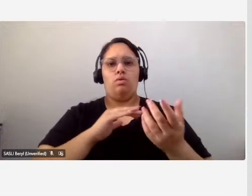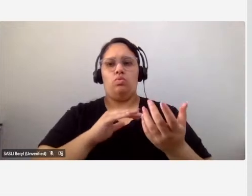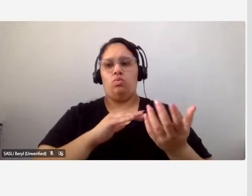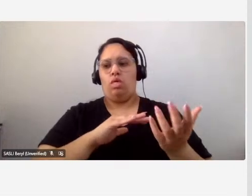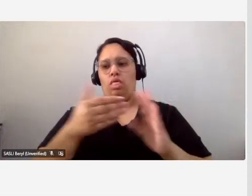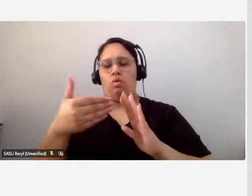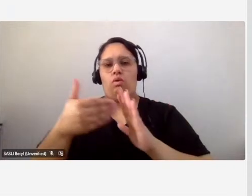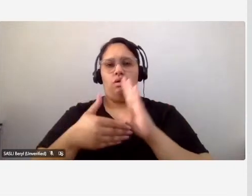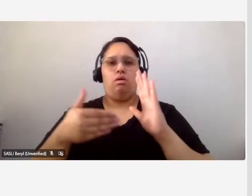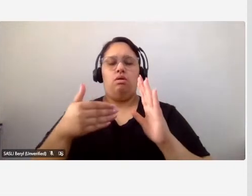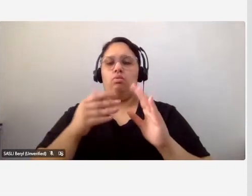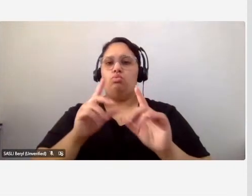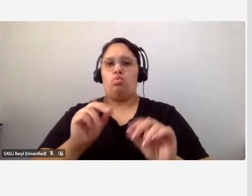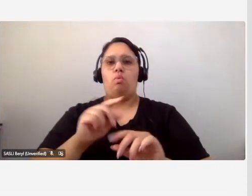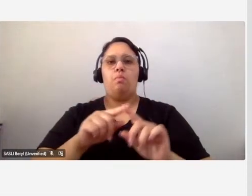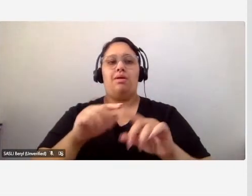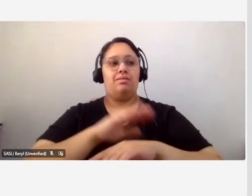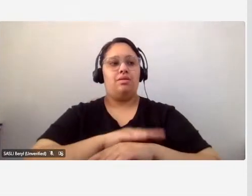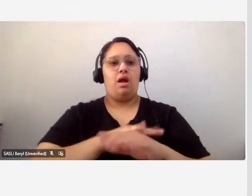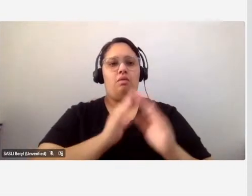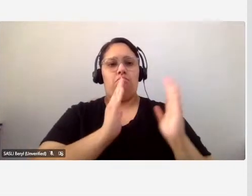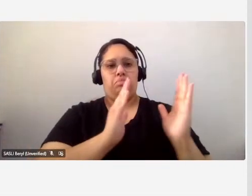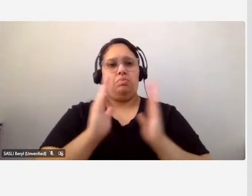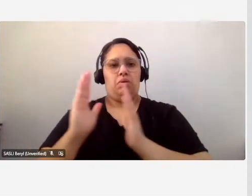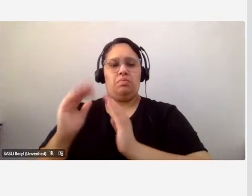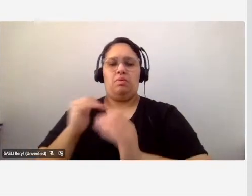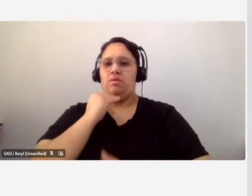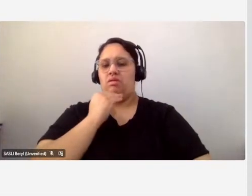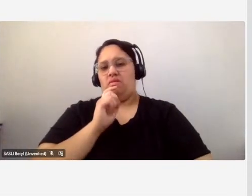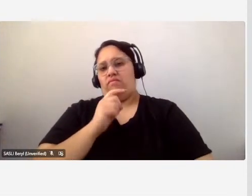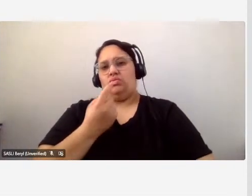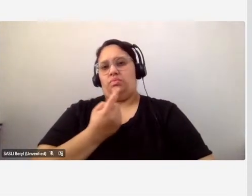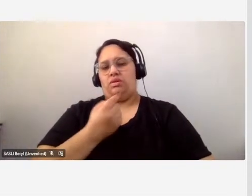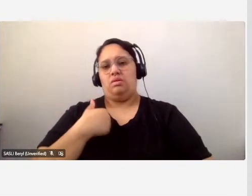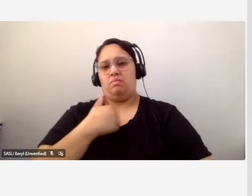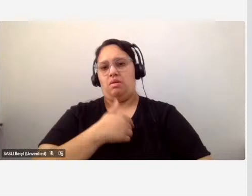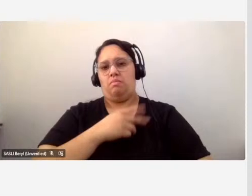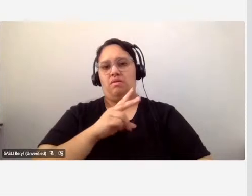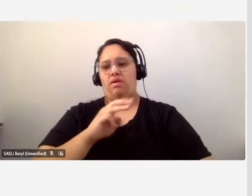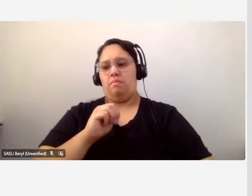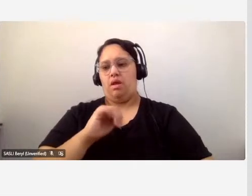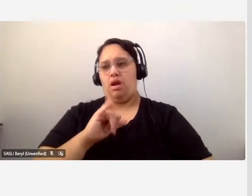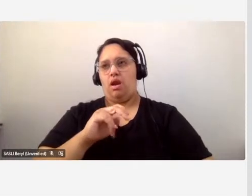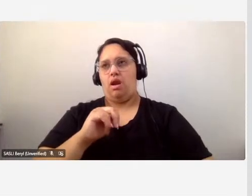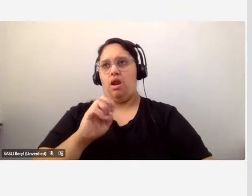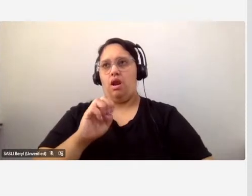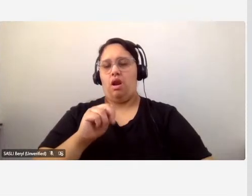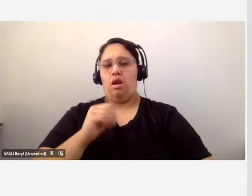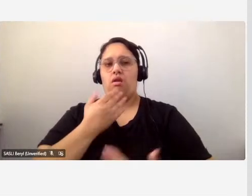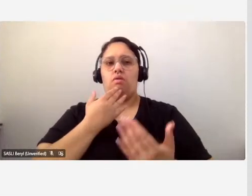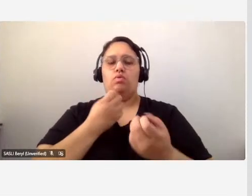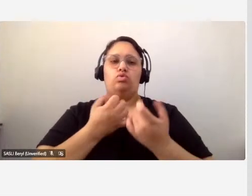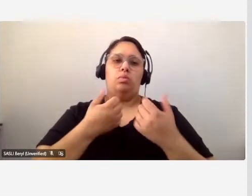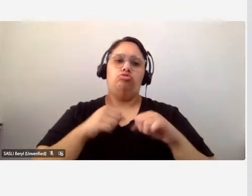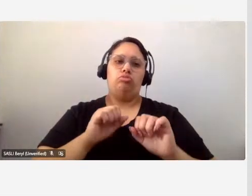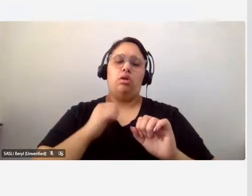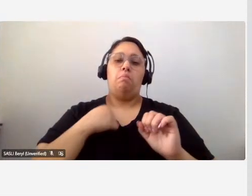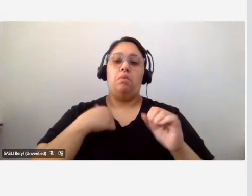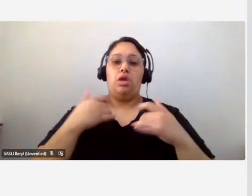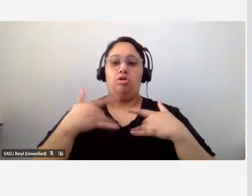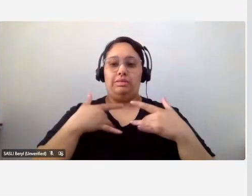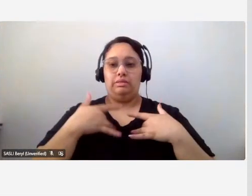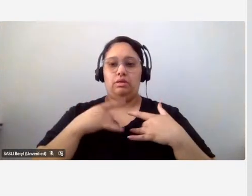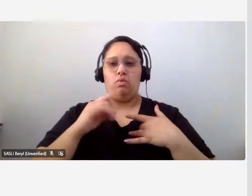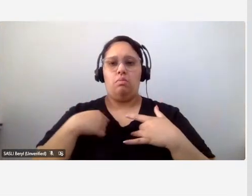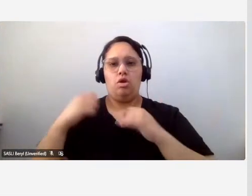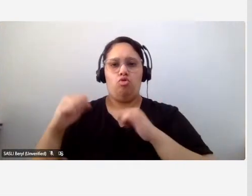at the same time, I think the time allocation should be sufficient. Member van Minnen. Thank you very much, Chair. My concern is, I